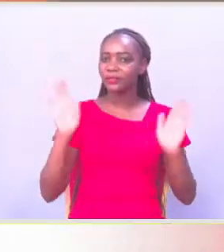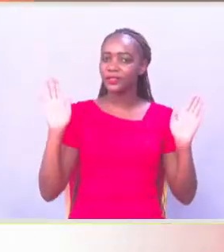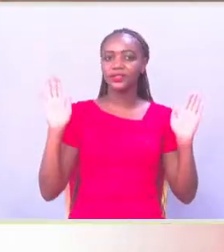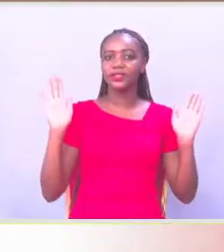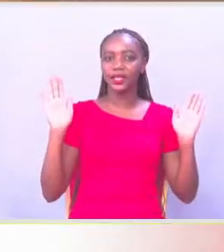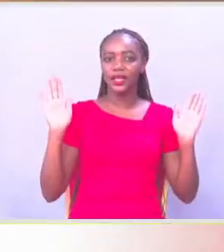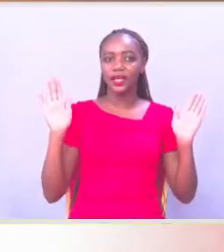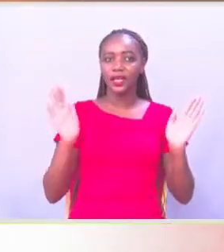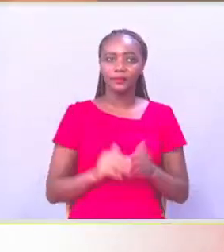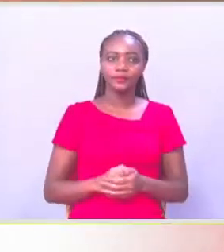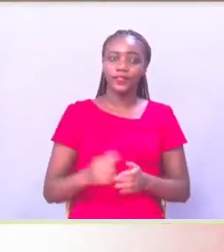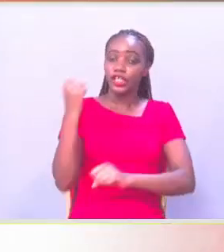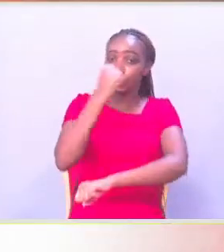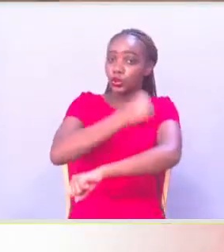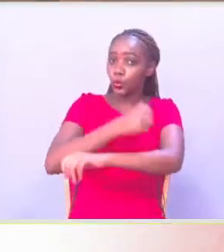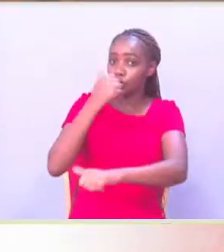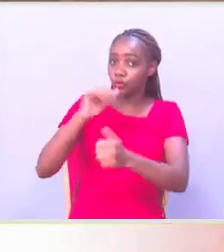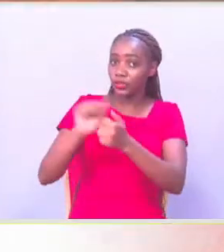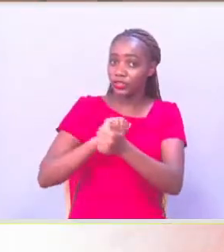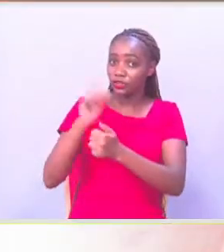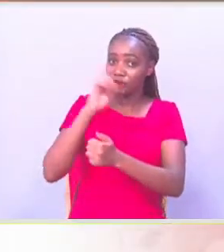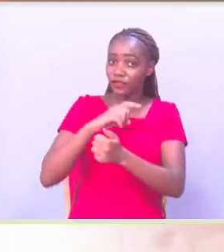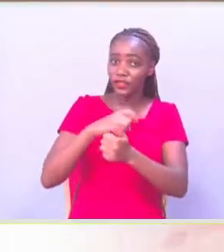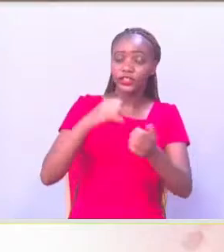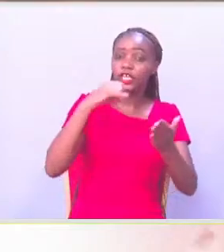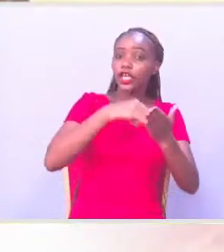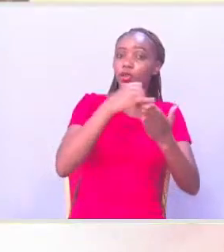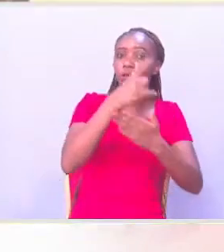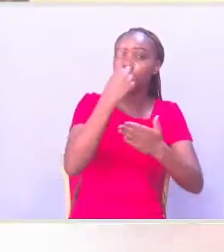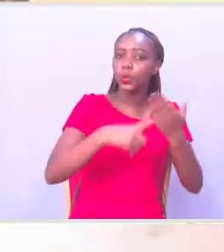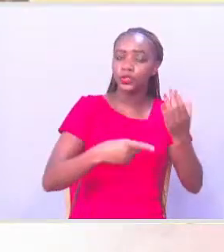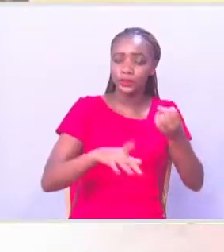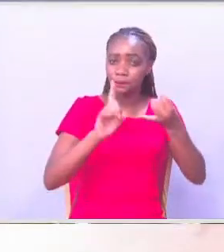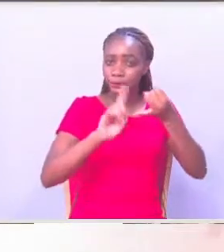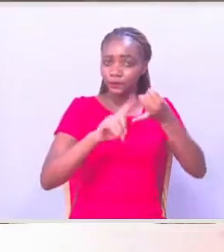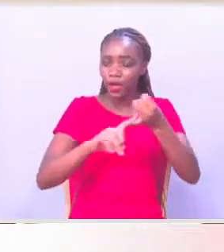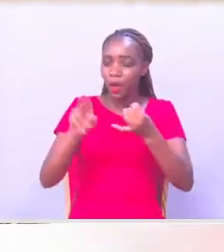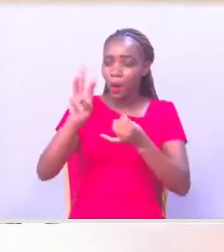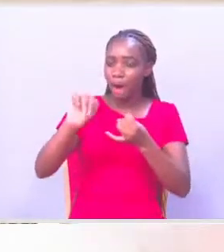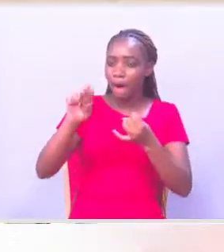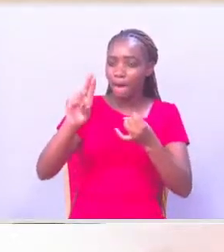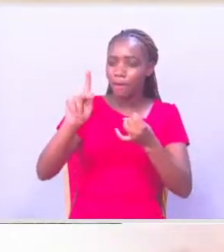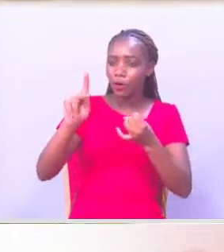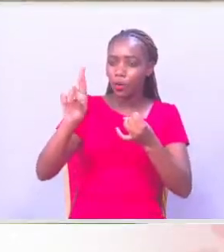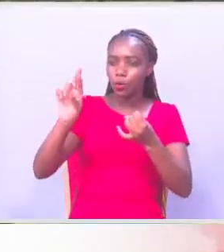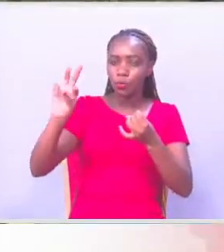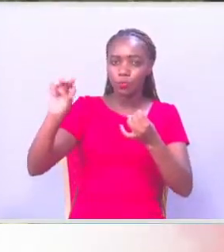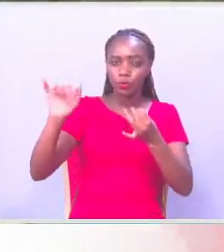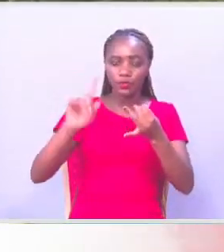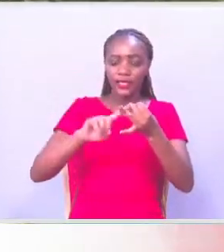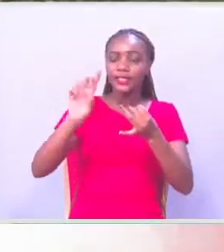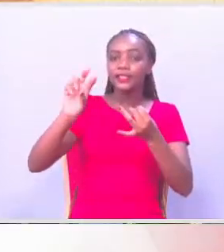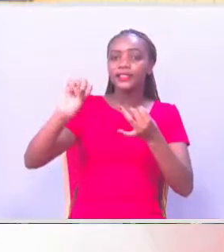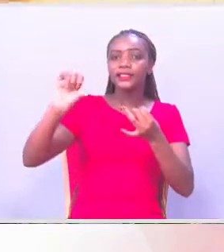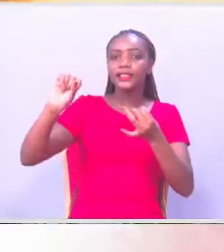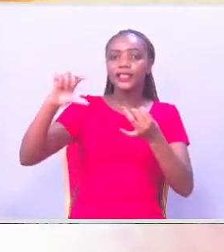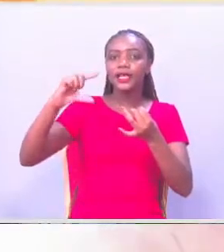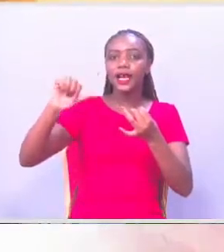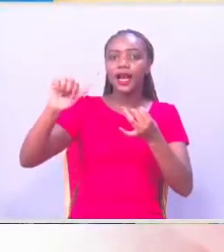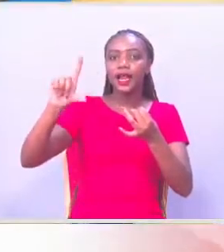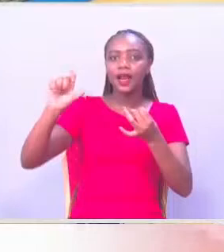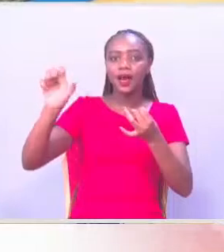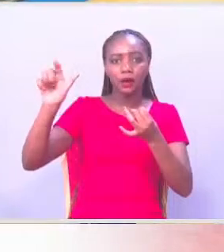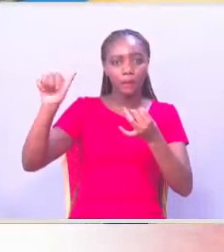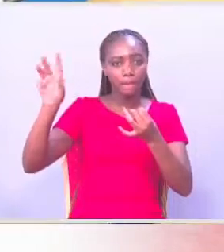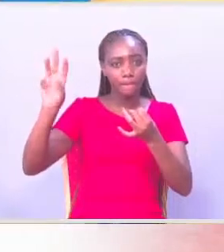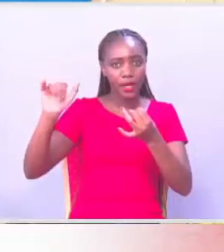the schools that have been touched in the recent days and disrupted learning include Mukumu, Sigalame, and Chavakali Boys, who have also